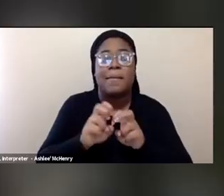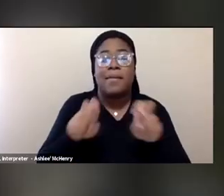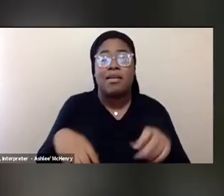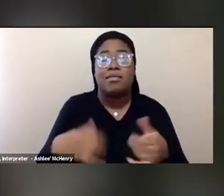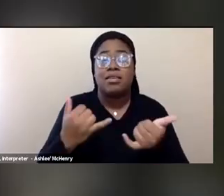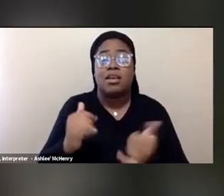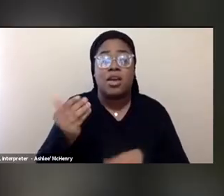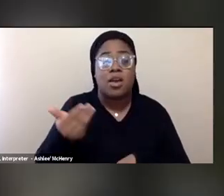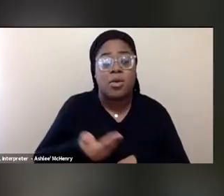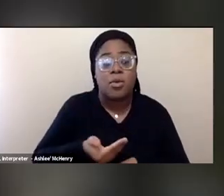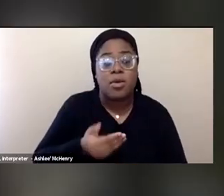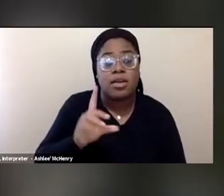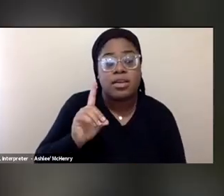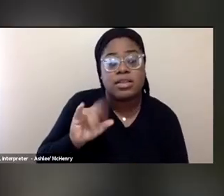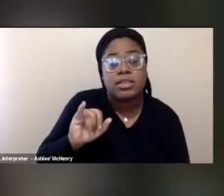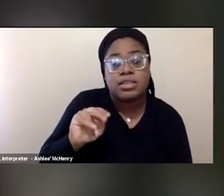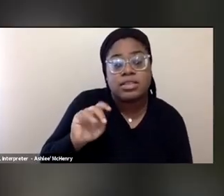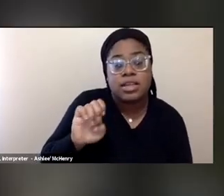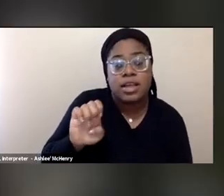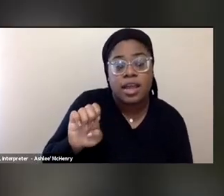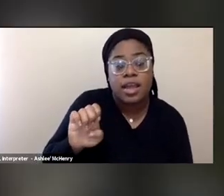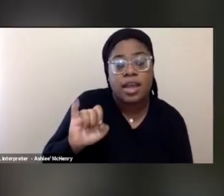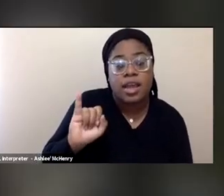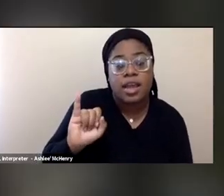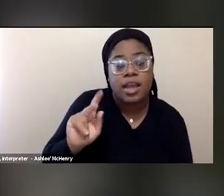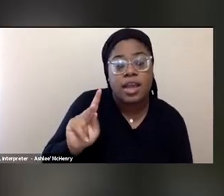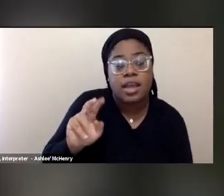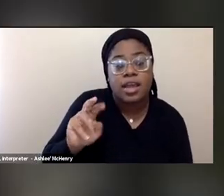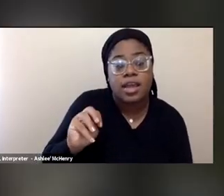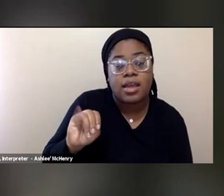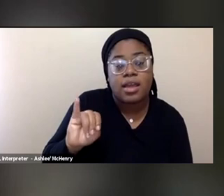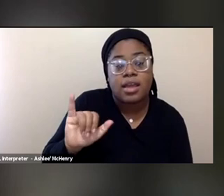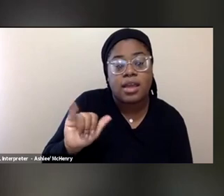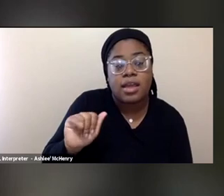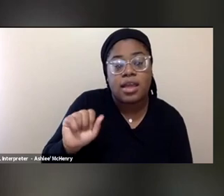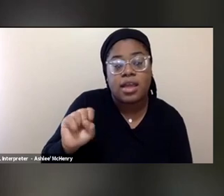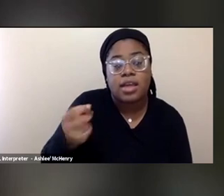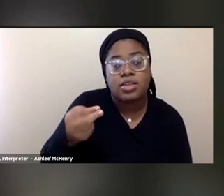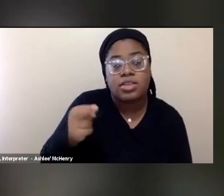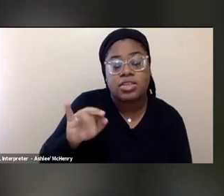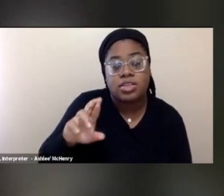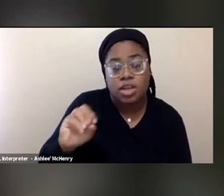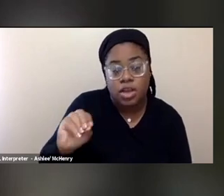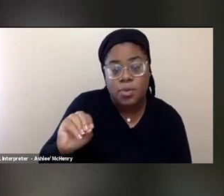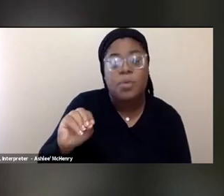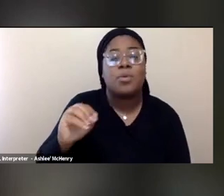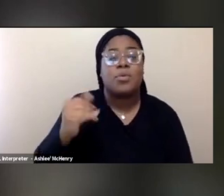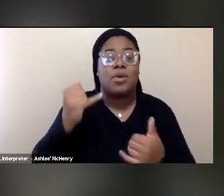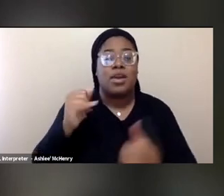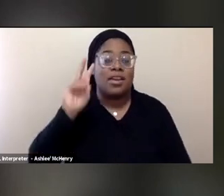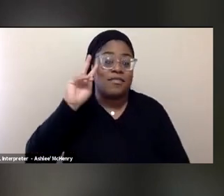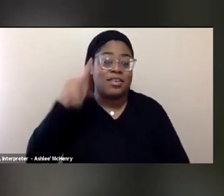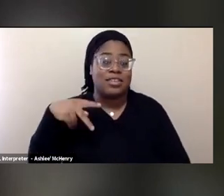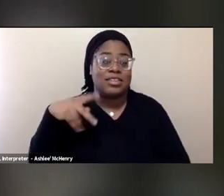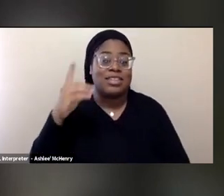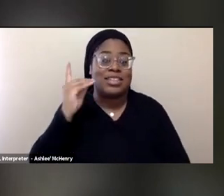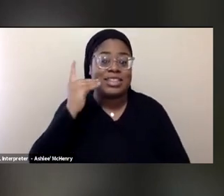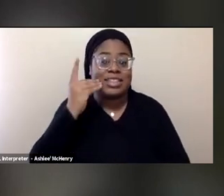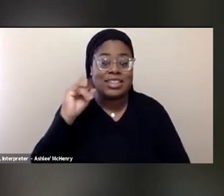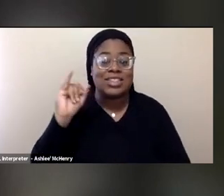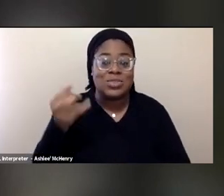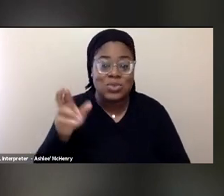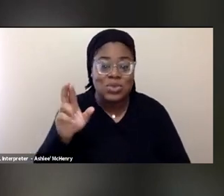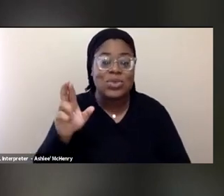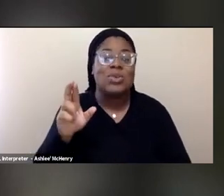Diane Ikimiyashiro, who's the Vice President of Current Series Original Programming, Disney Junior.